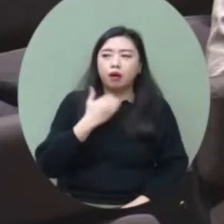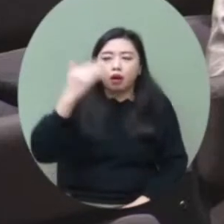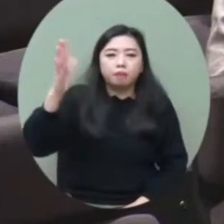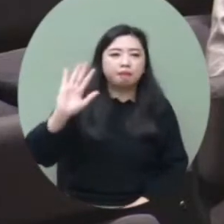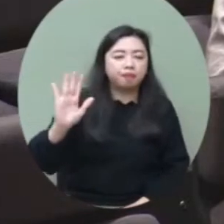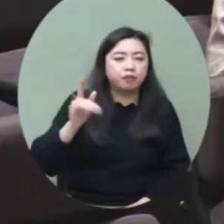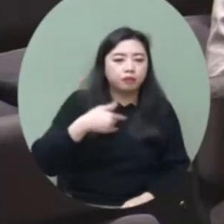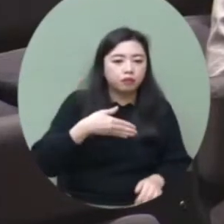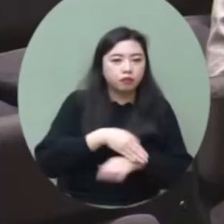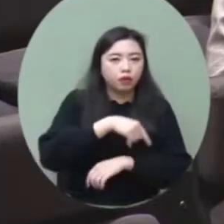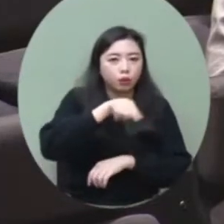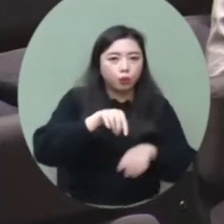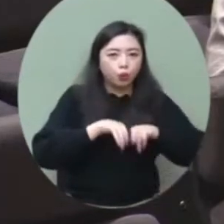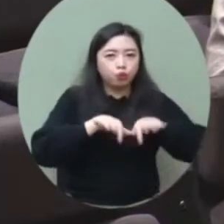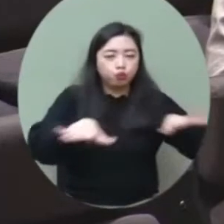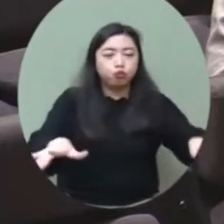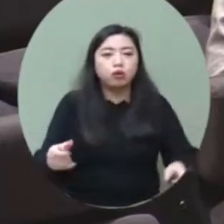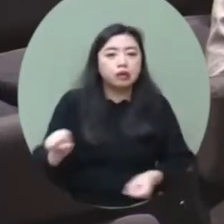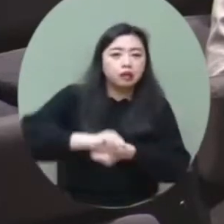in the isolation center